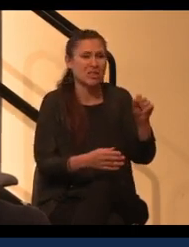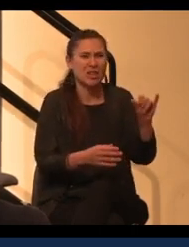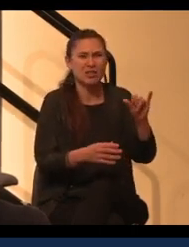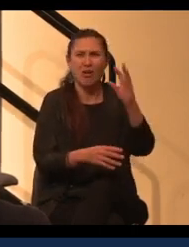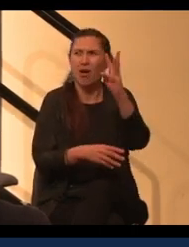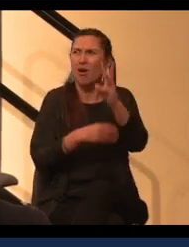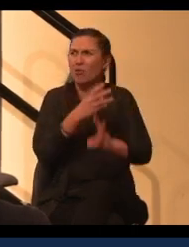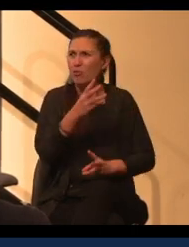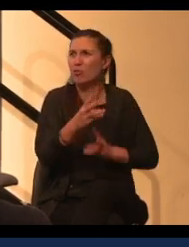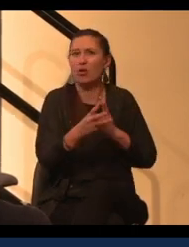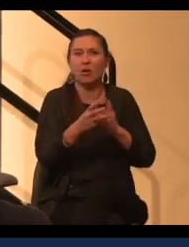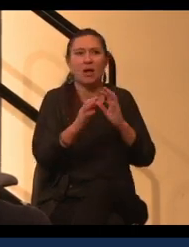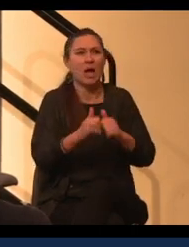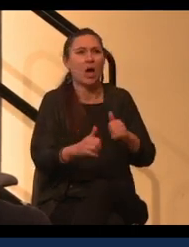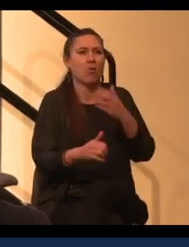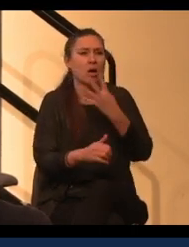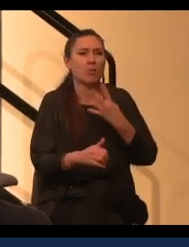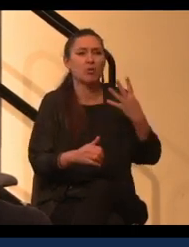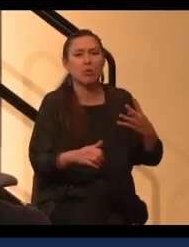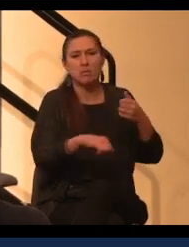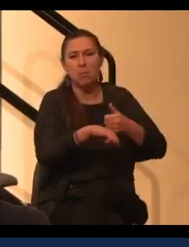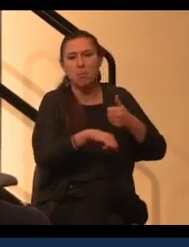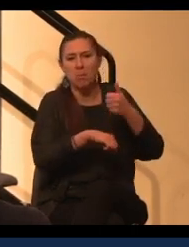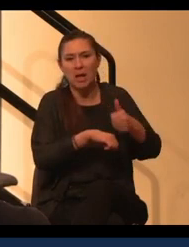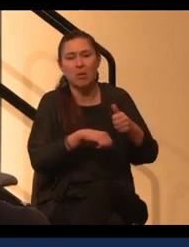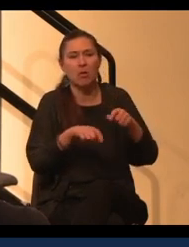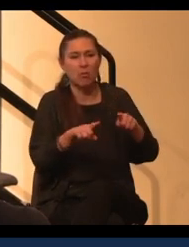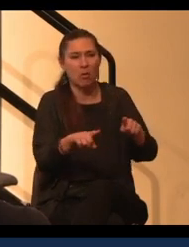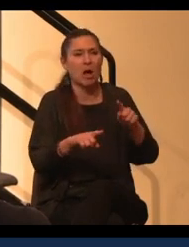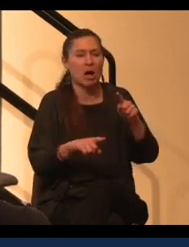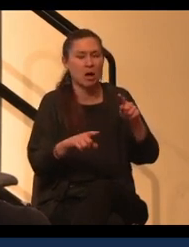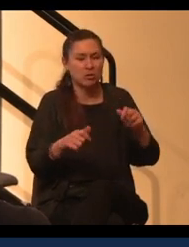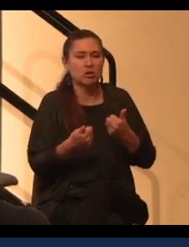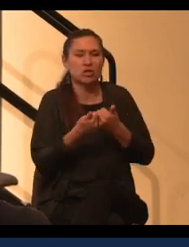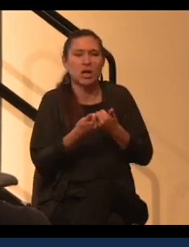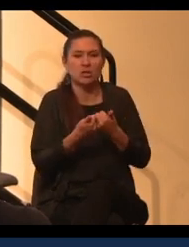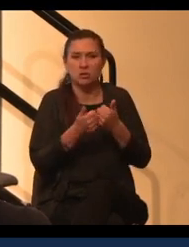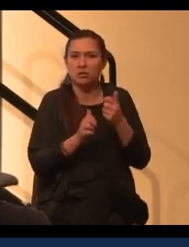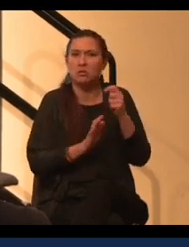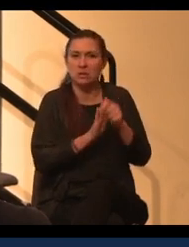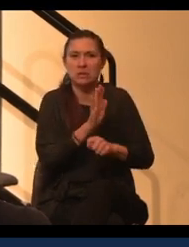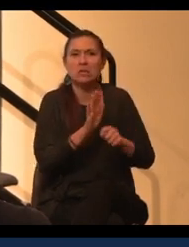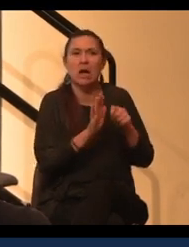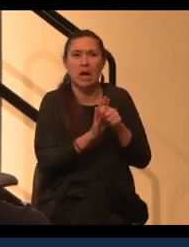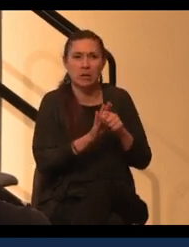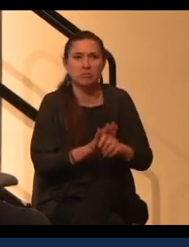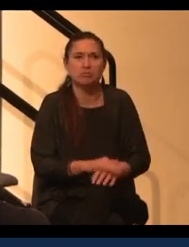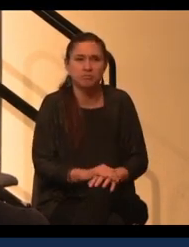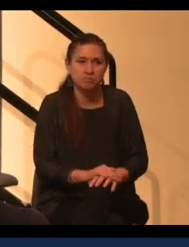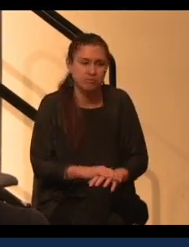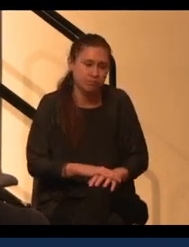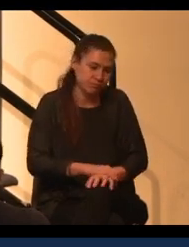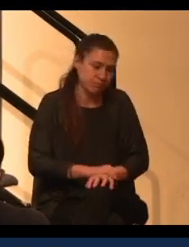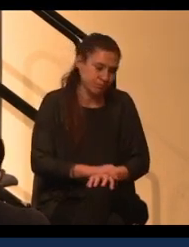ways that immigrants have been the scapegoats in times of challenging domestic